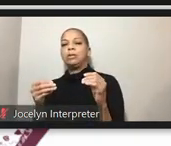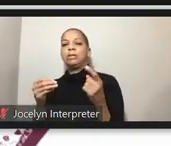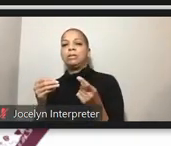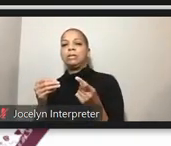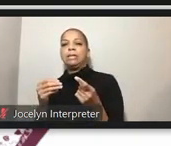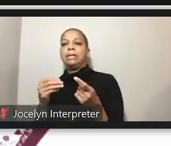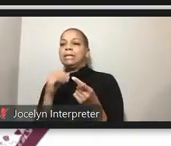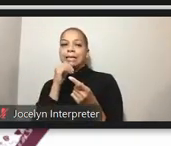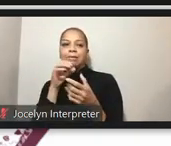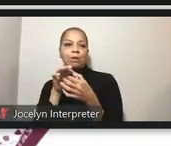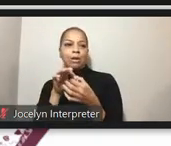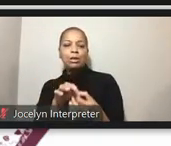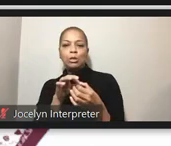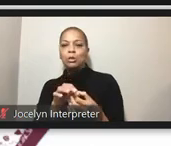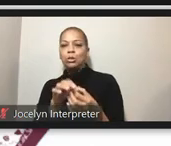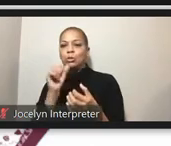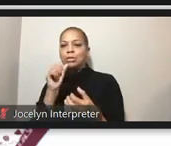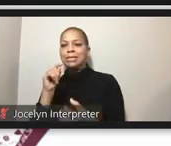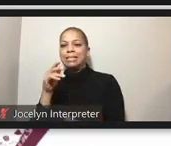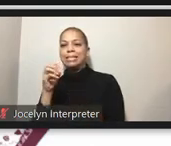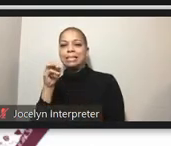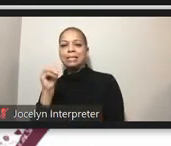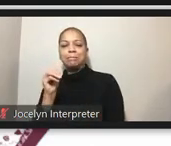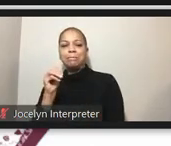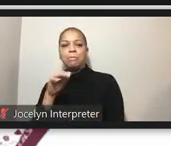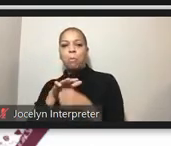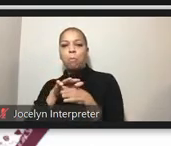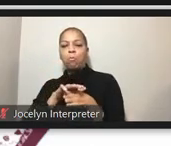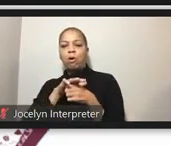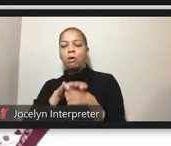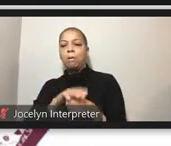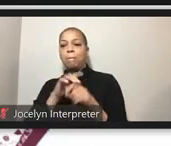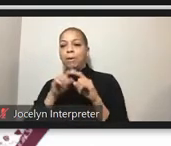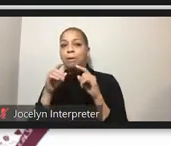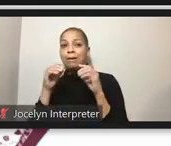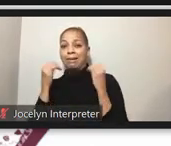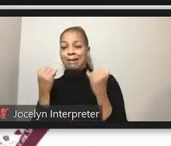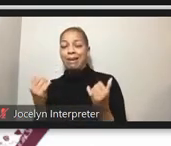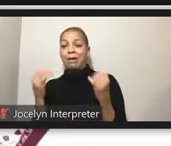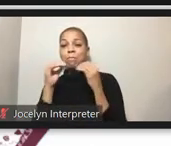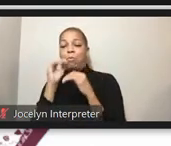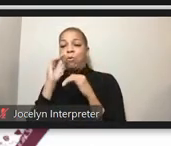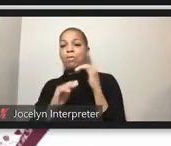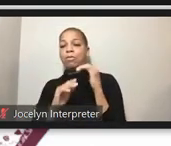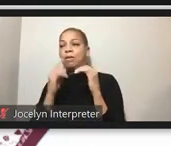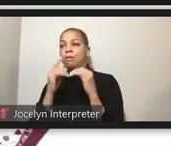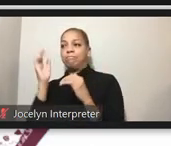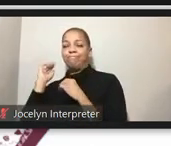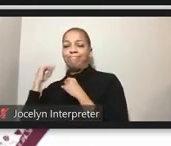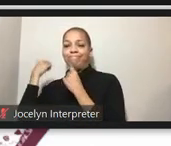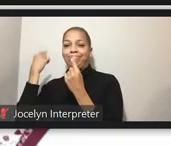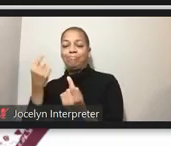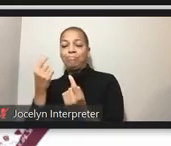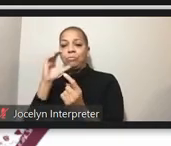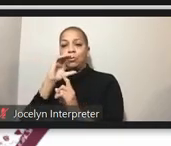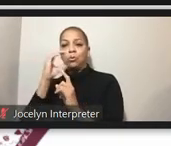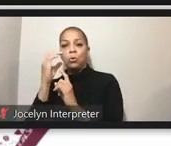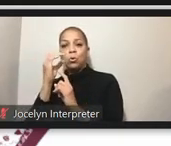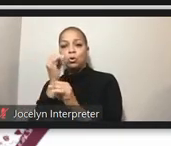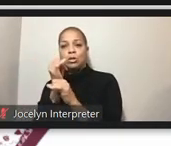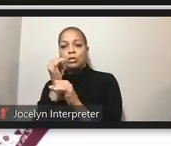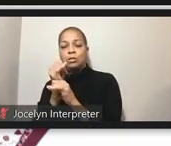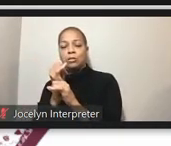oppression. But context matters now more than ever. And cultural institutions play a pivotal role